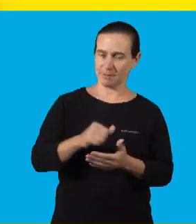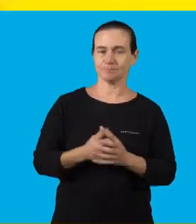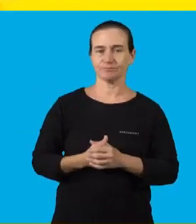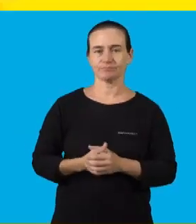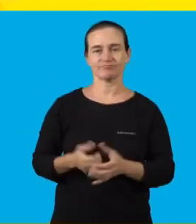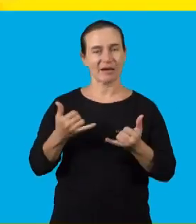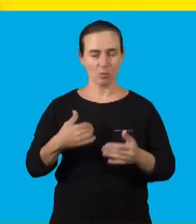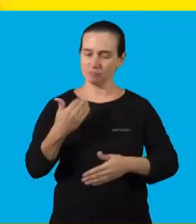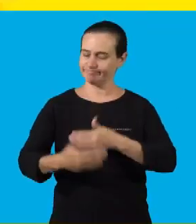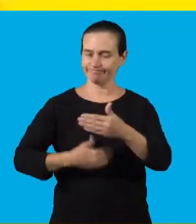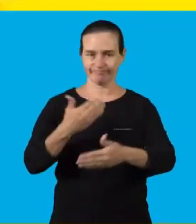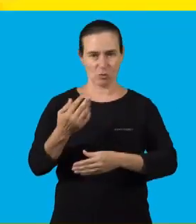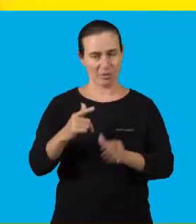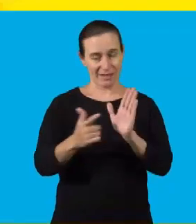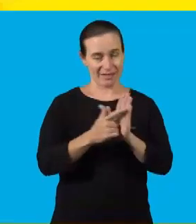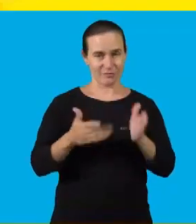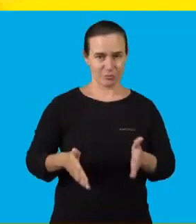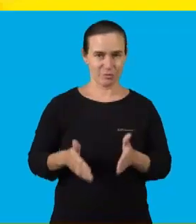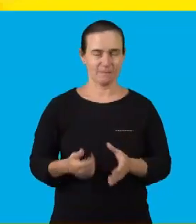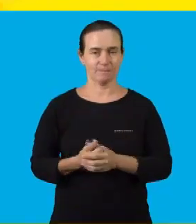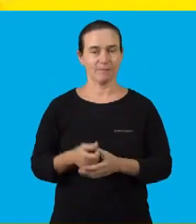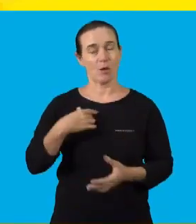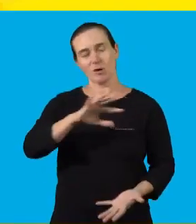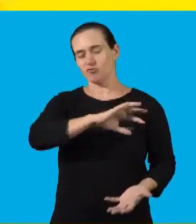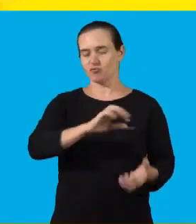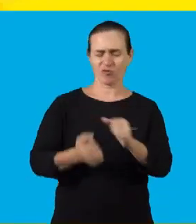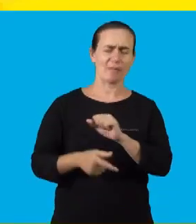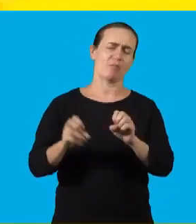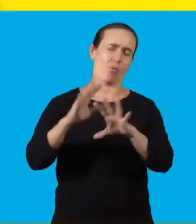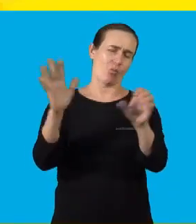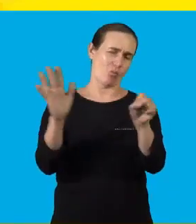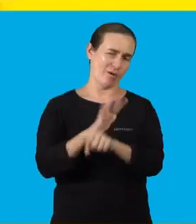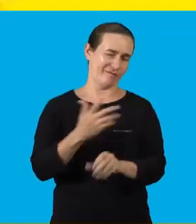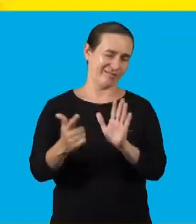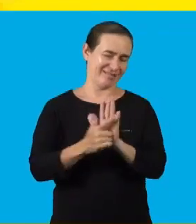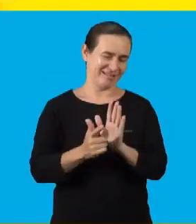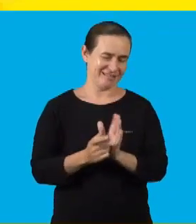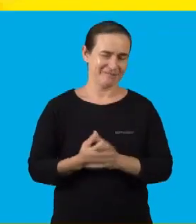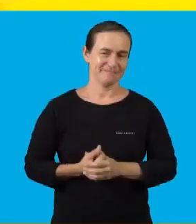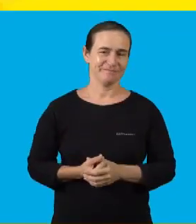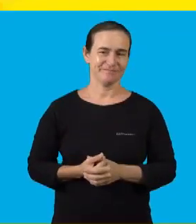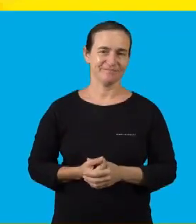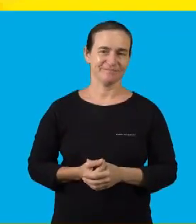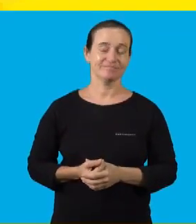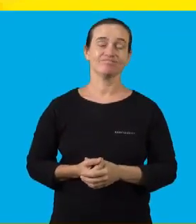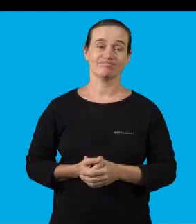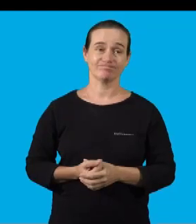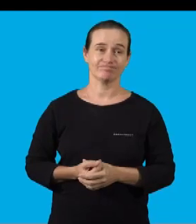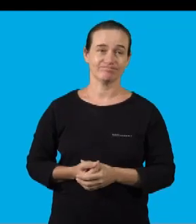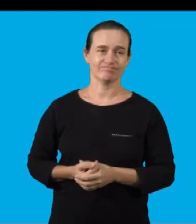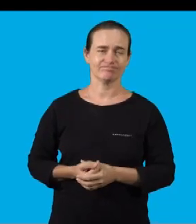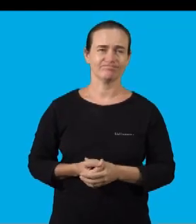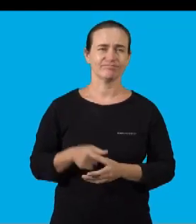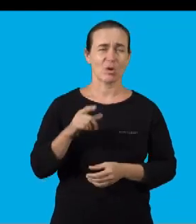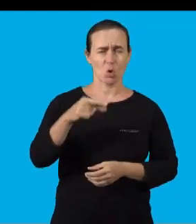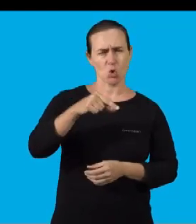Welcome back from the ad break, and let's continue with our lesson where we are going to wrap up this wonderful lesson that we have just had. So